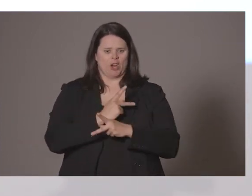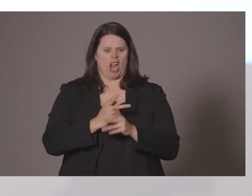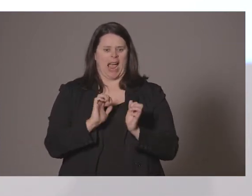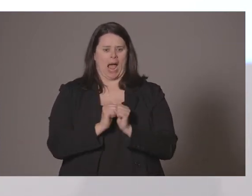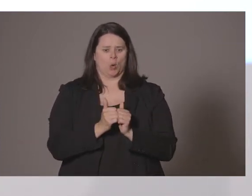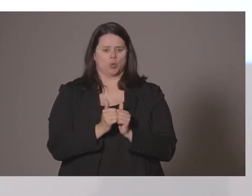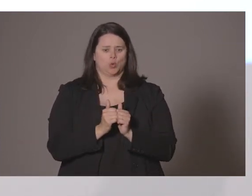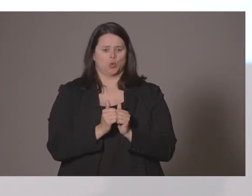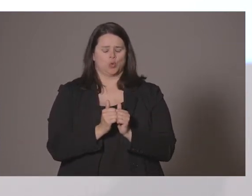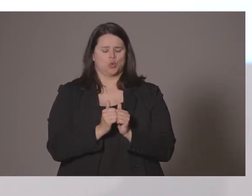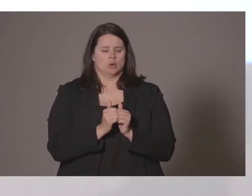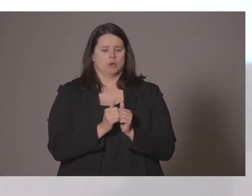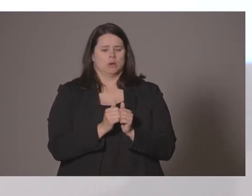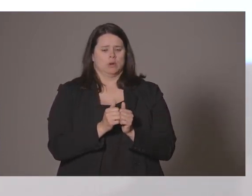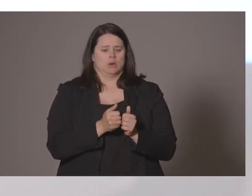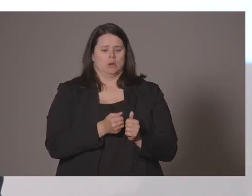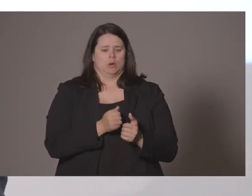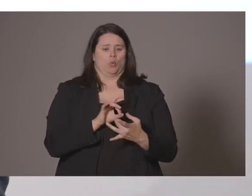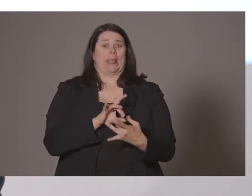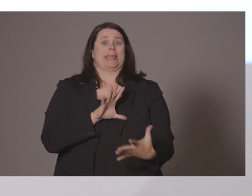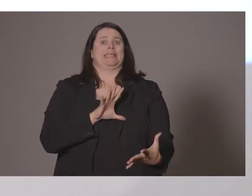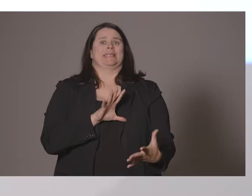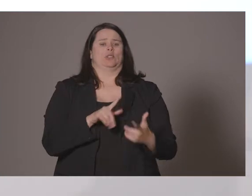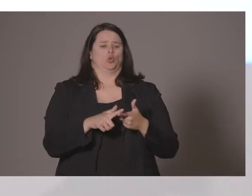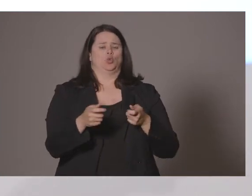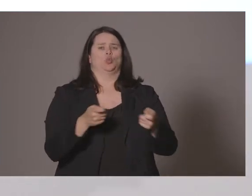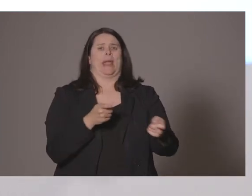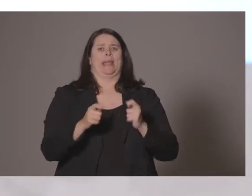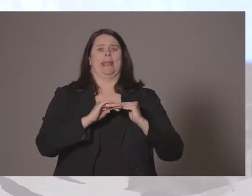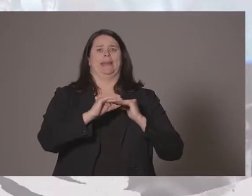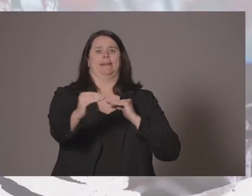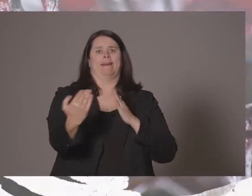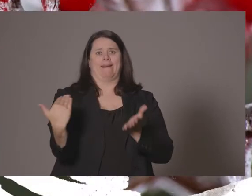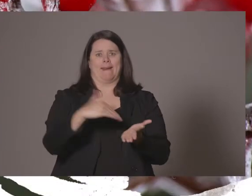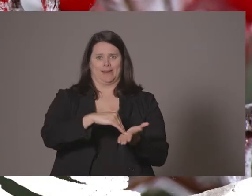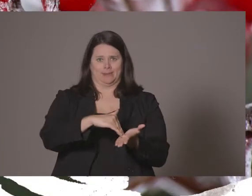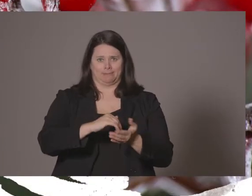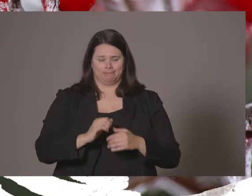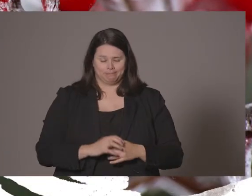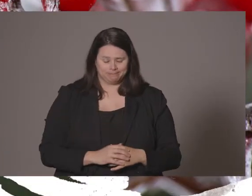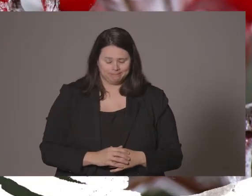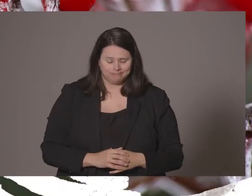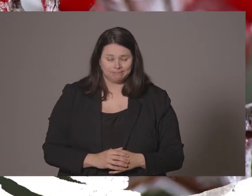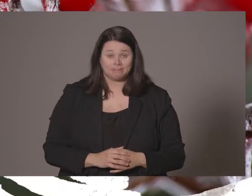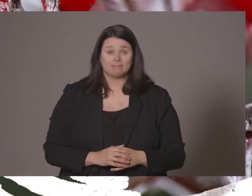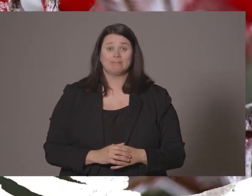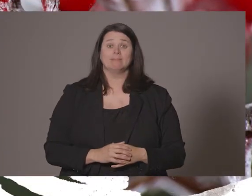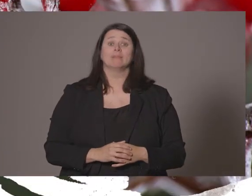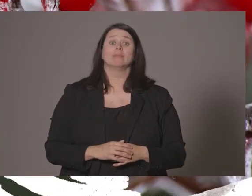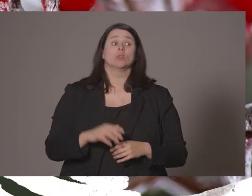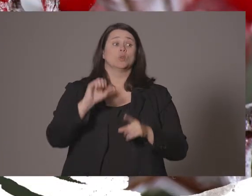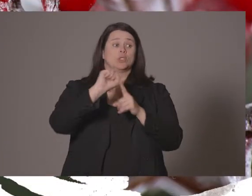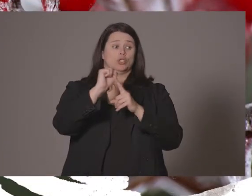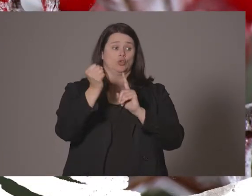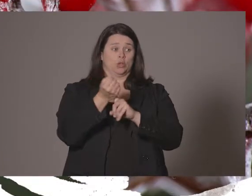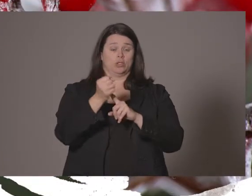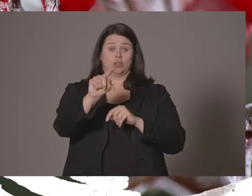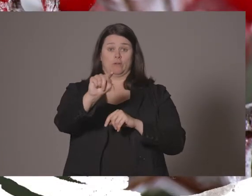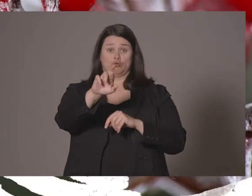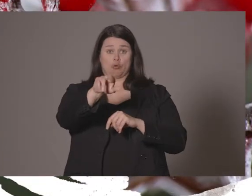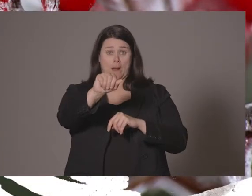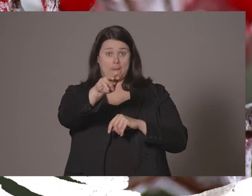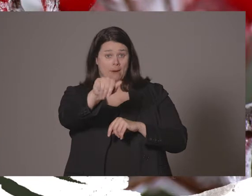in order to find some regulation again. Okay? So when it comes to trauma and how we cope with